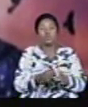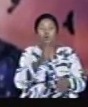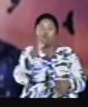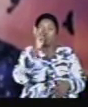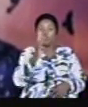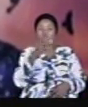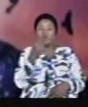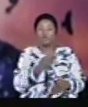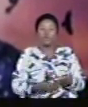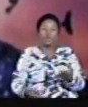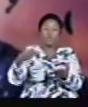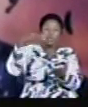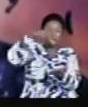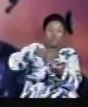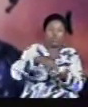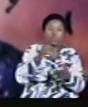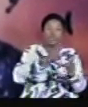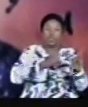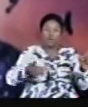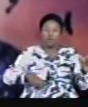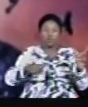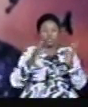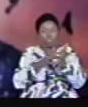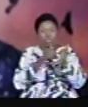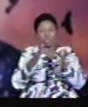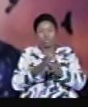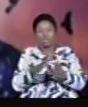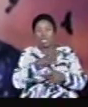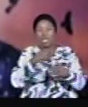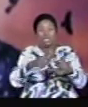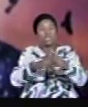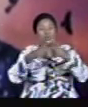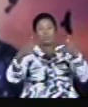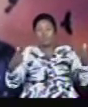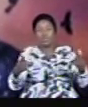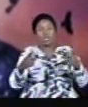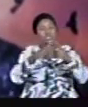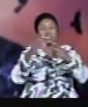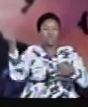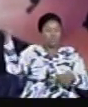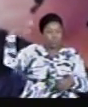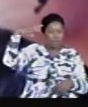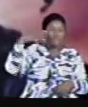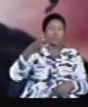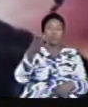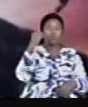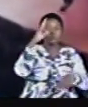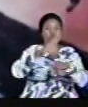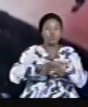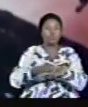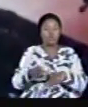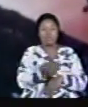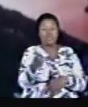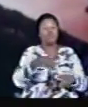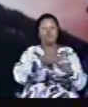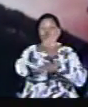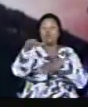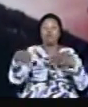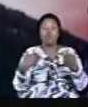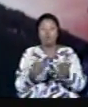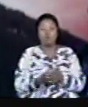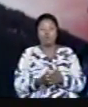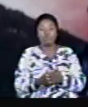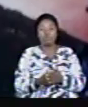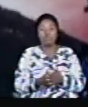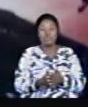Lord Jesus, and great grace was upon them all. Looks like your time